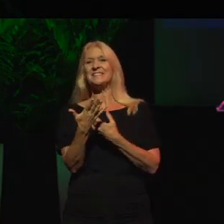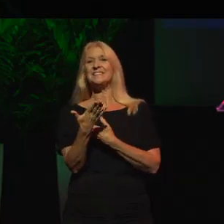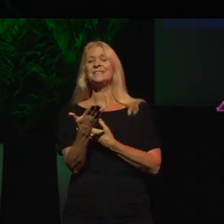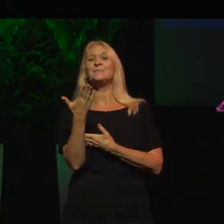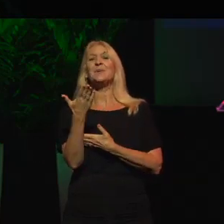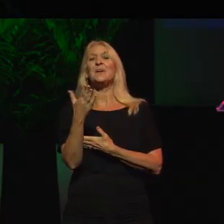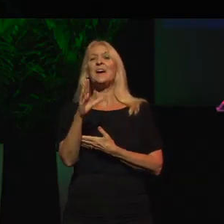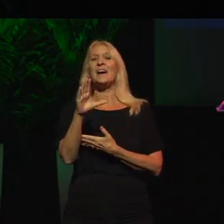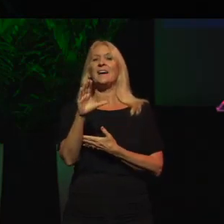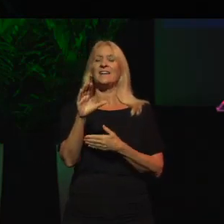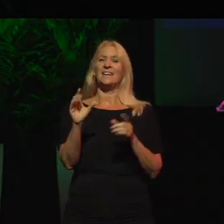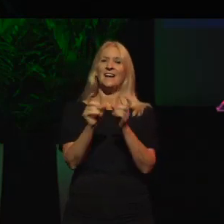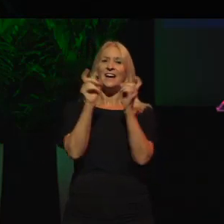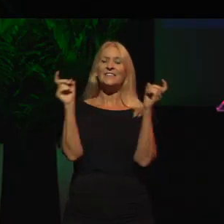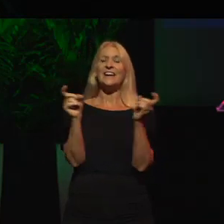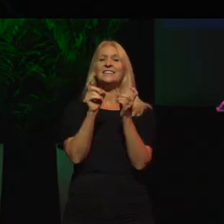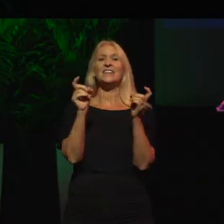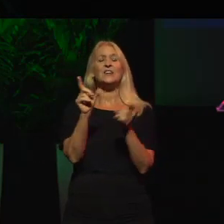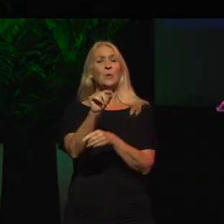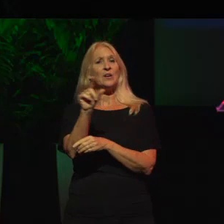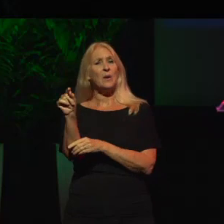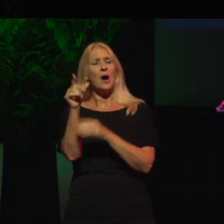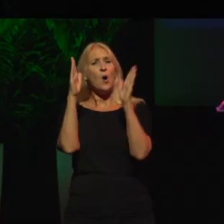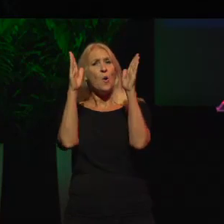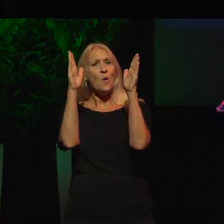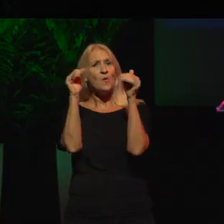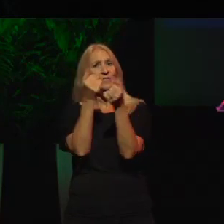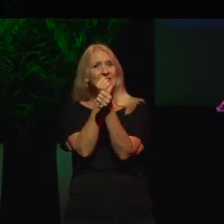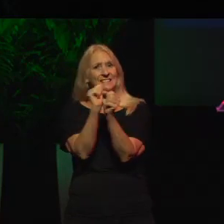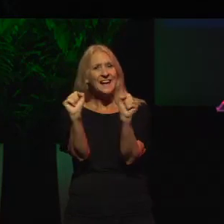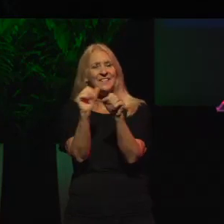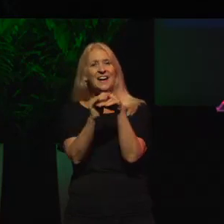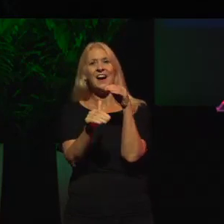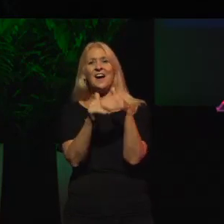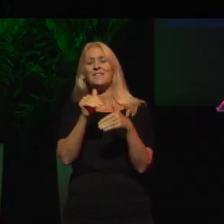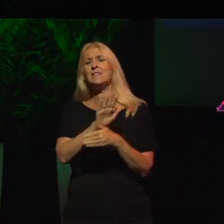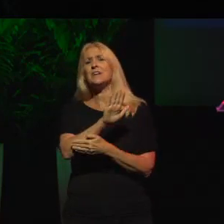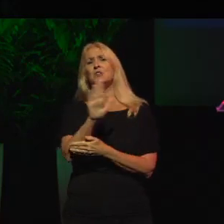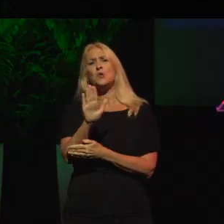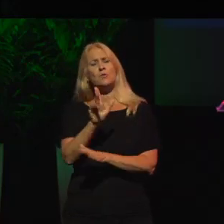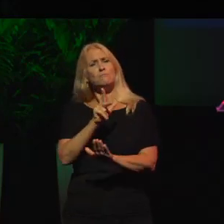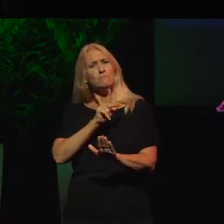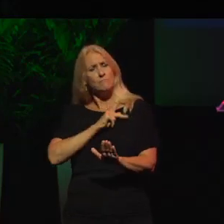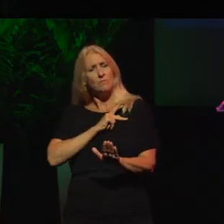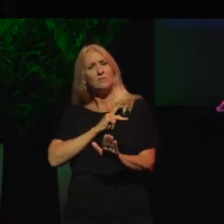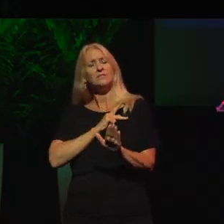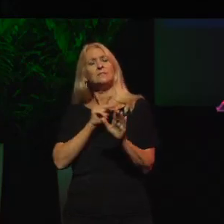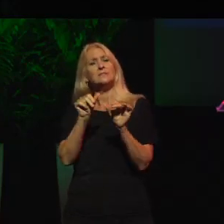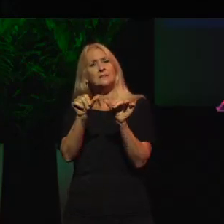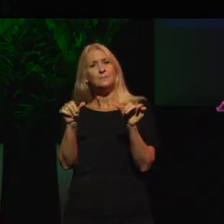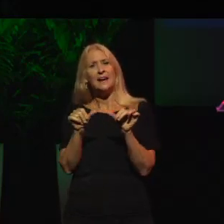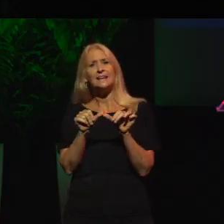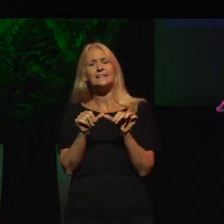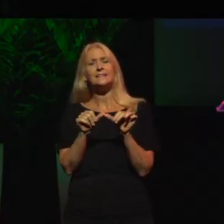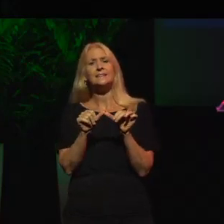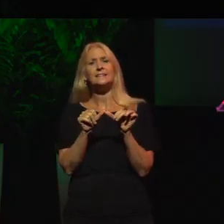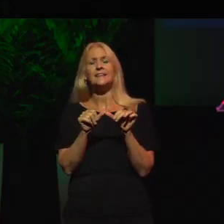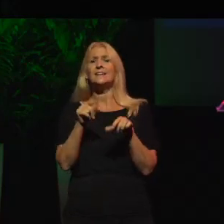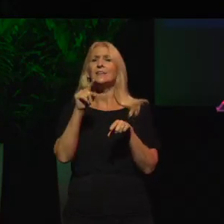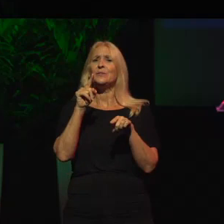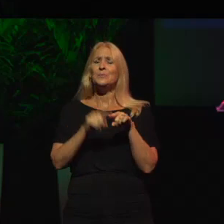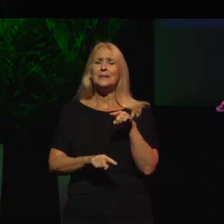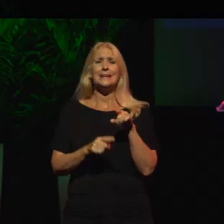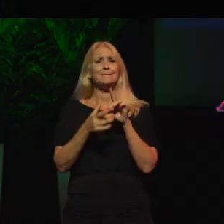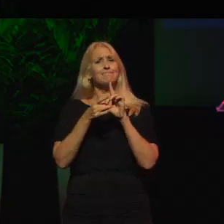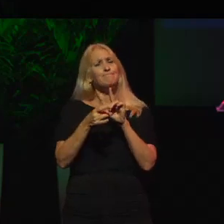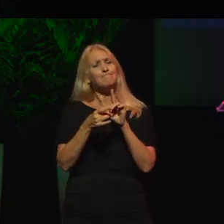Convocation 2020 from hopefully what is the safety and comfort of your own personal space. And while we can't be personally